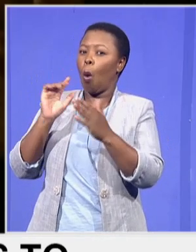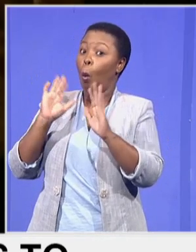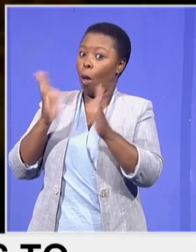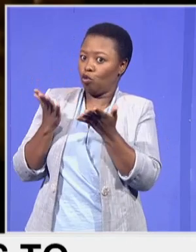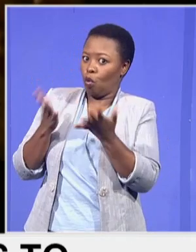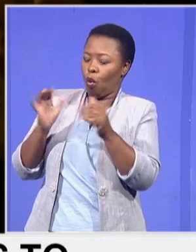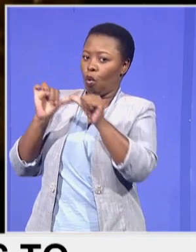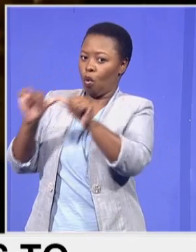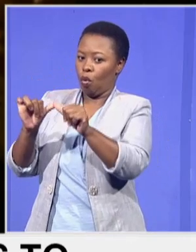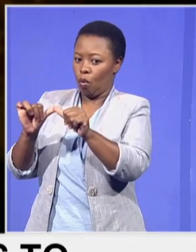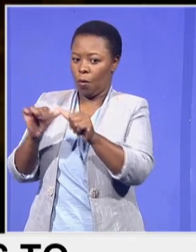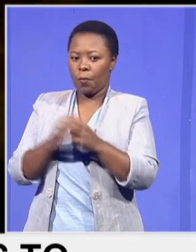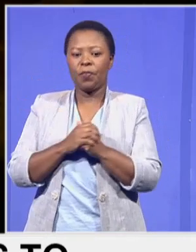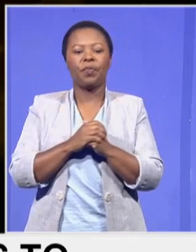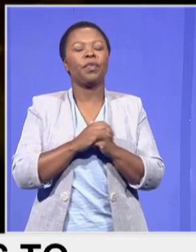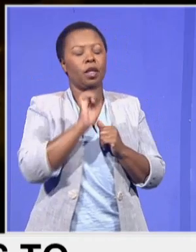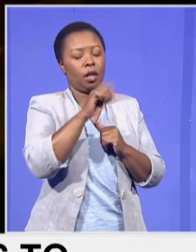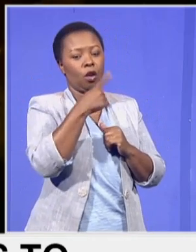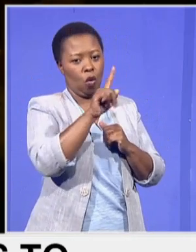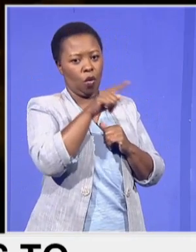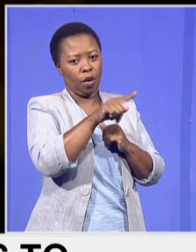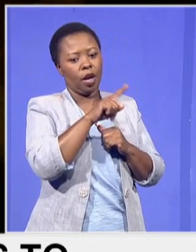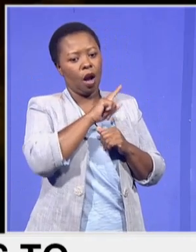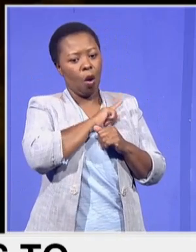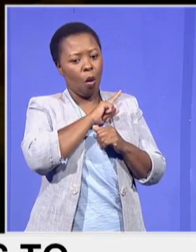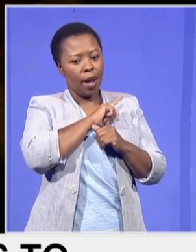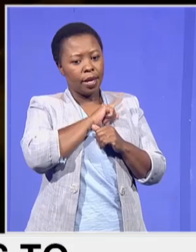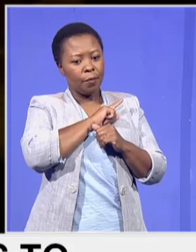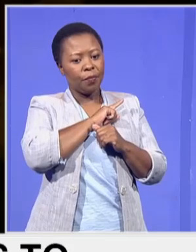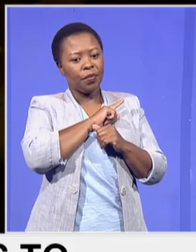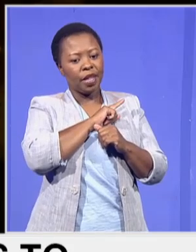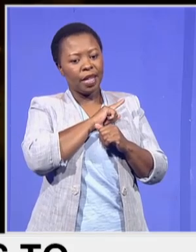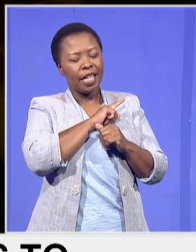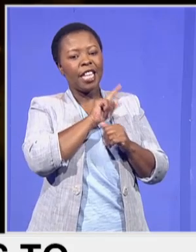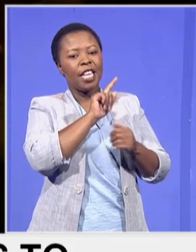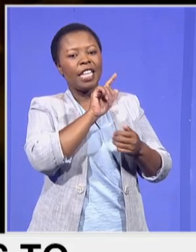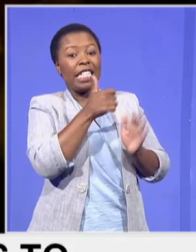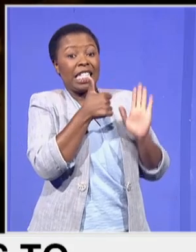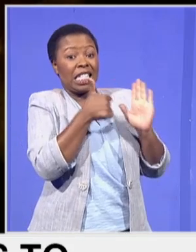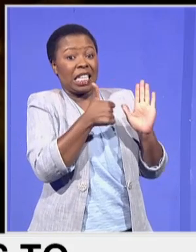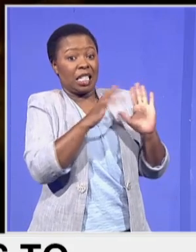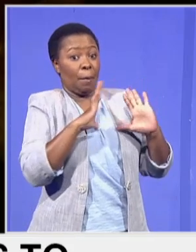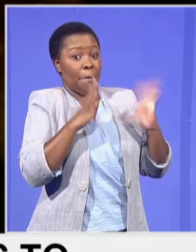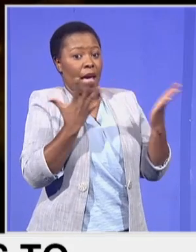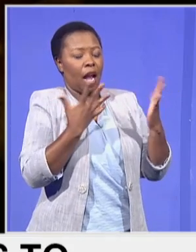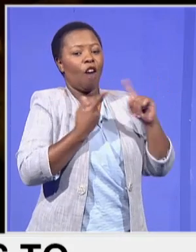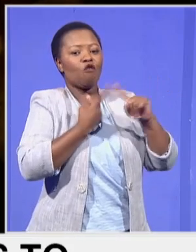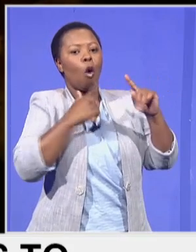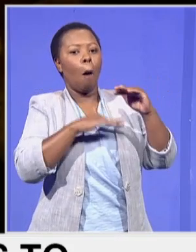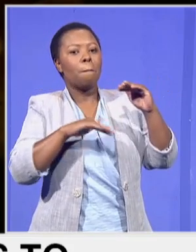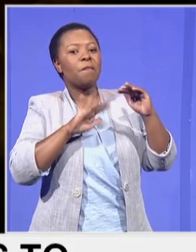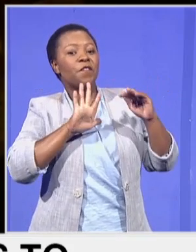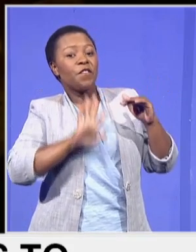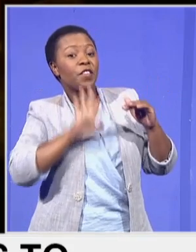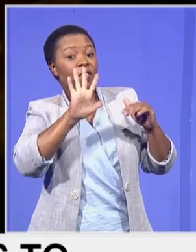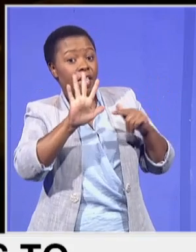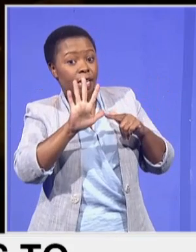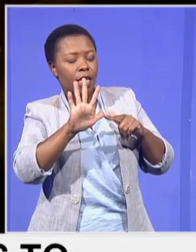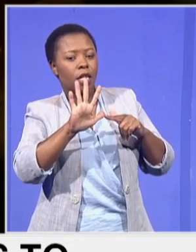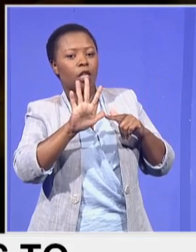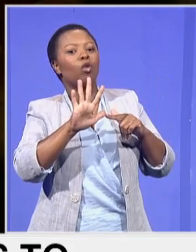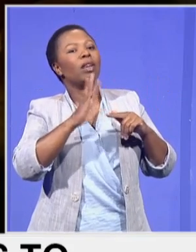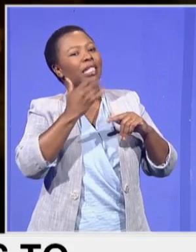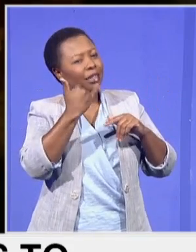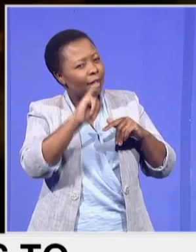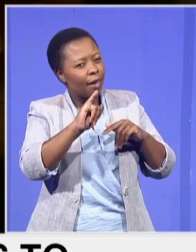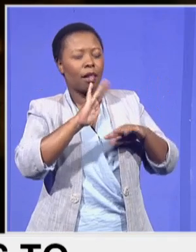That's correct, ma'am. We're talking here about 6 stations out of a fleet of 15. So yes, there's still a lot of work to be done. We're